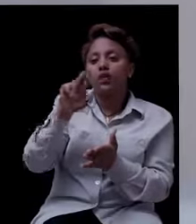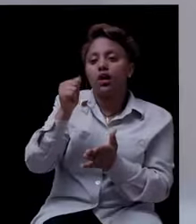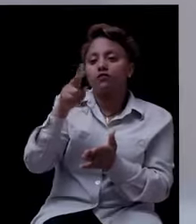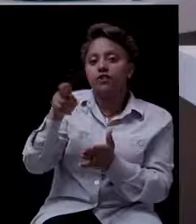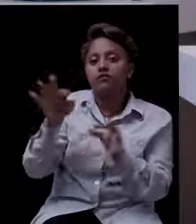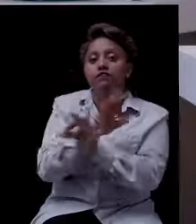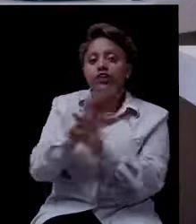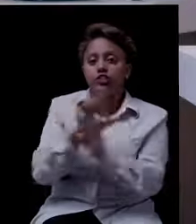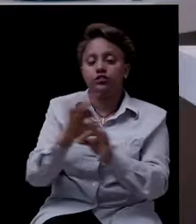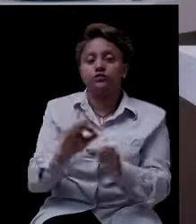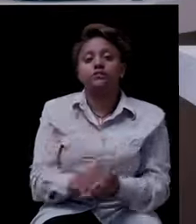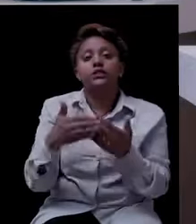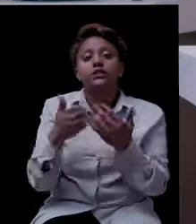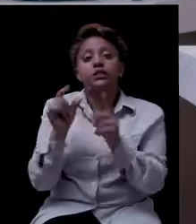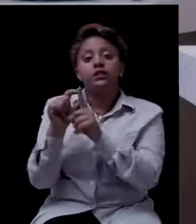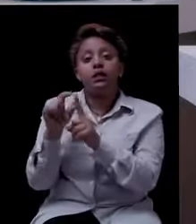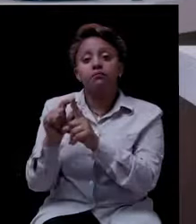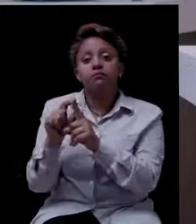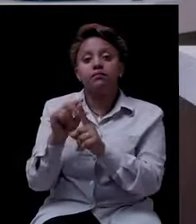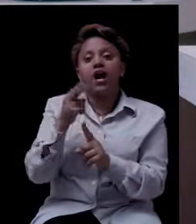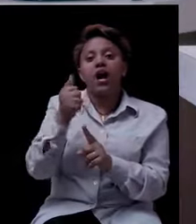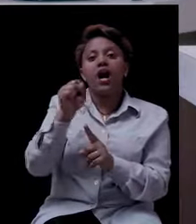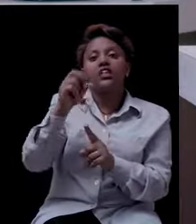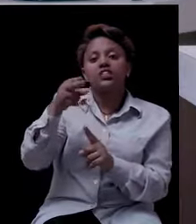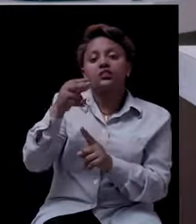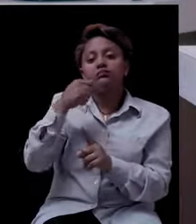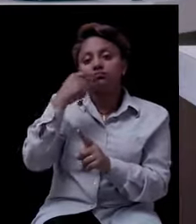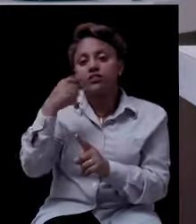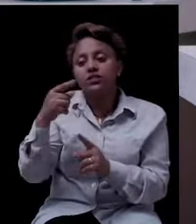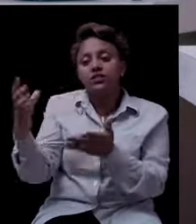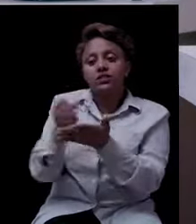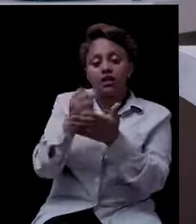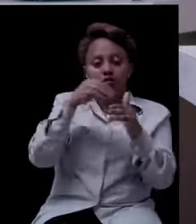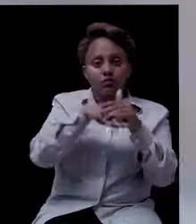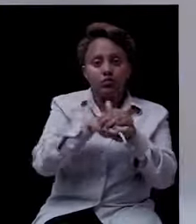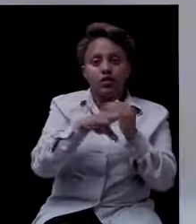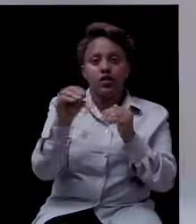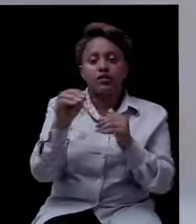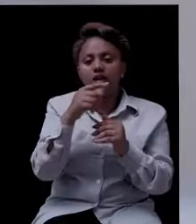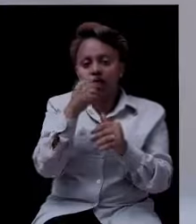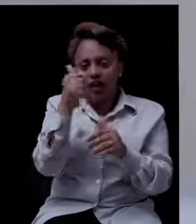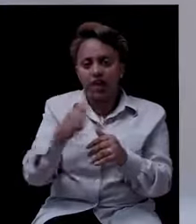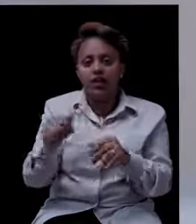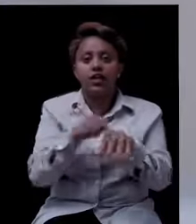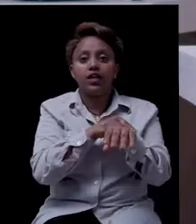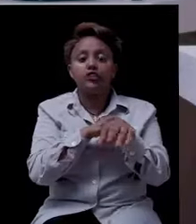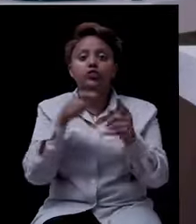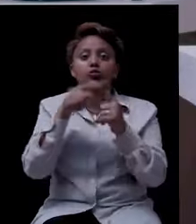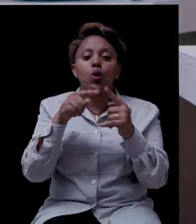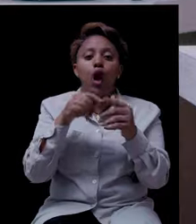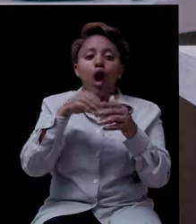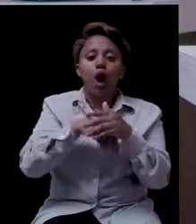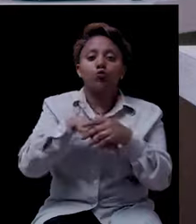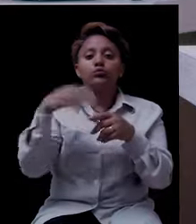hash function. In simple terms, hashing means taking input string of any length and giving output